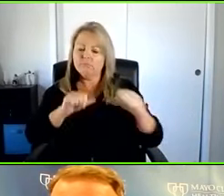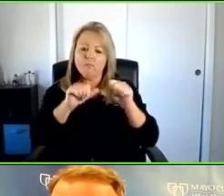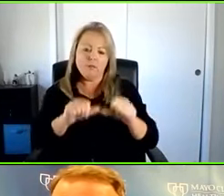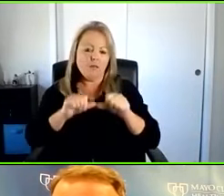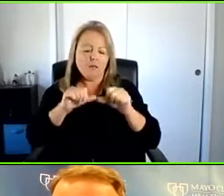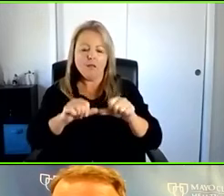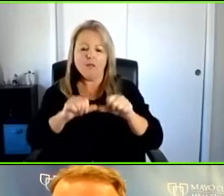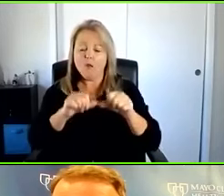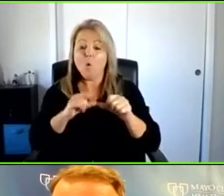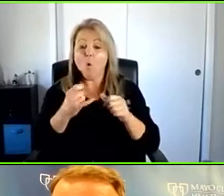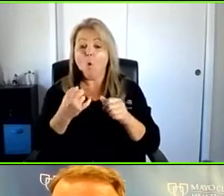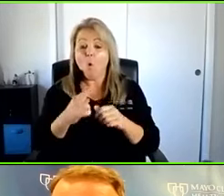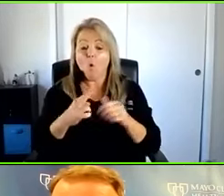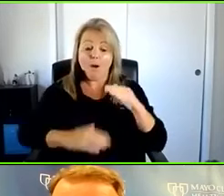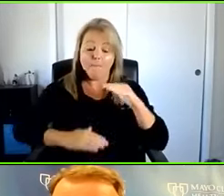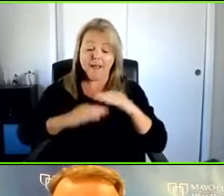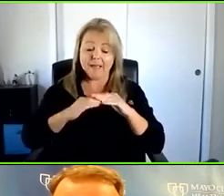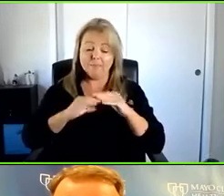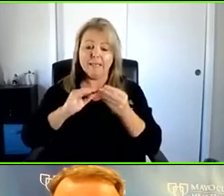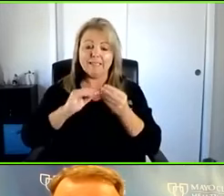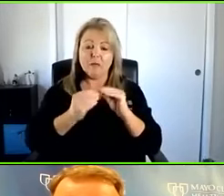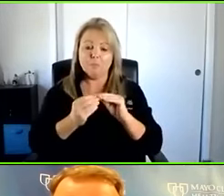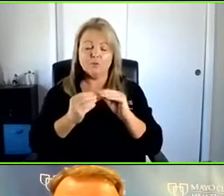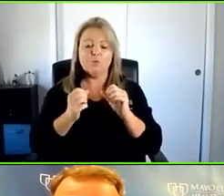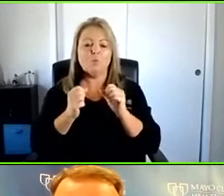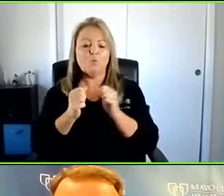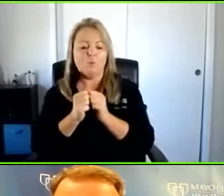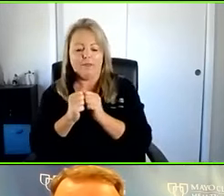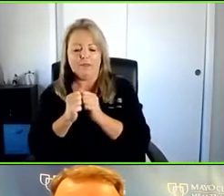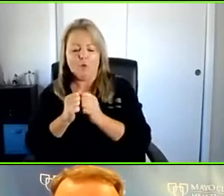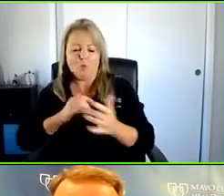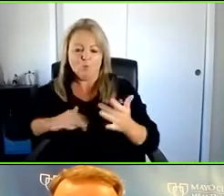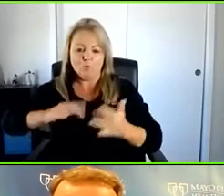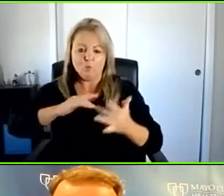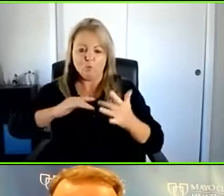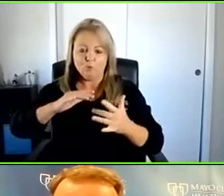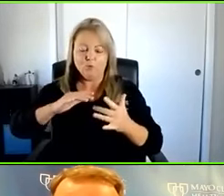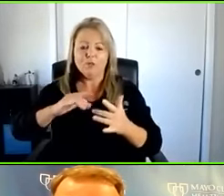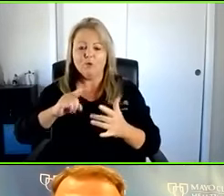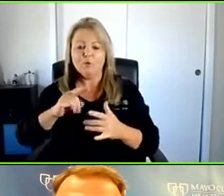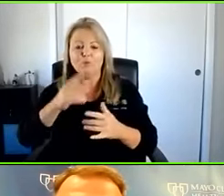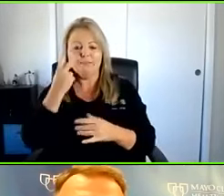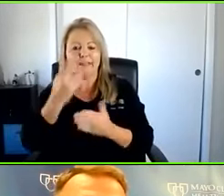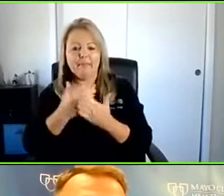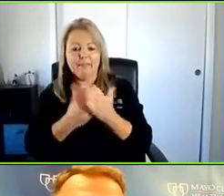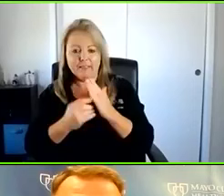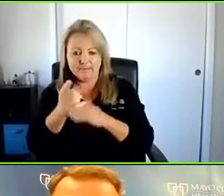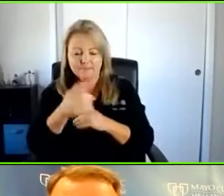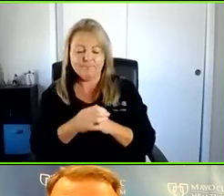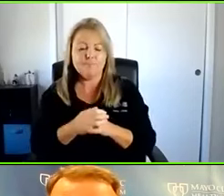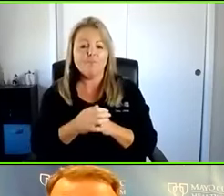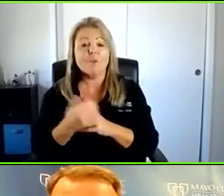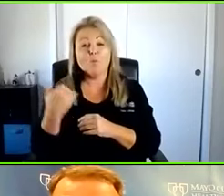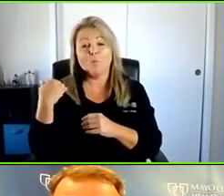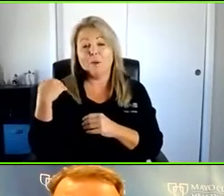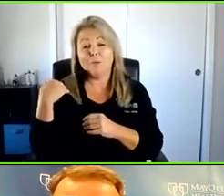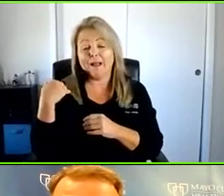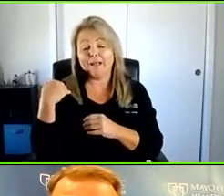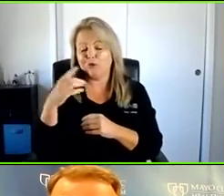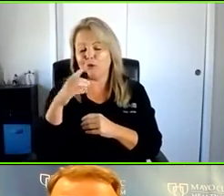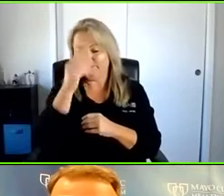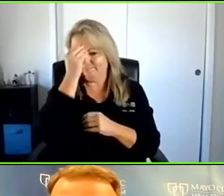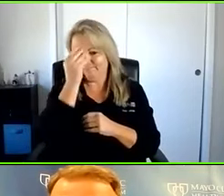Or maximize numbers consistent with the social gatherings listed above in number 6. Just as a reminder, the data will